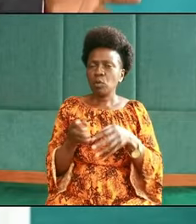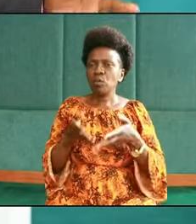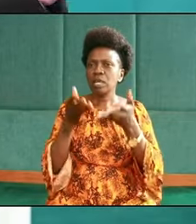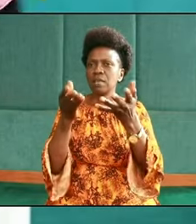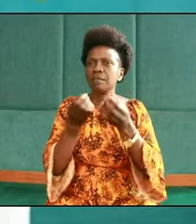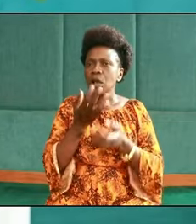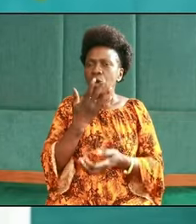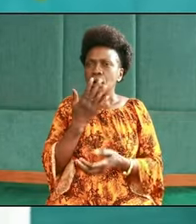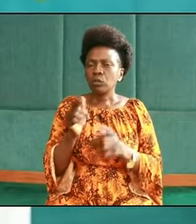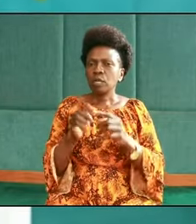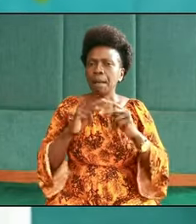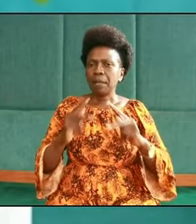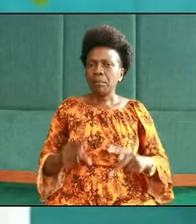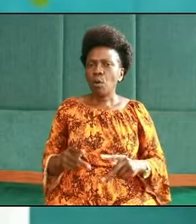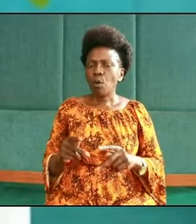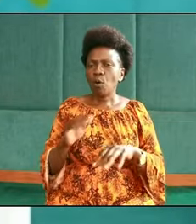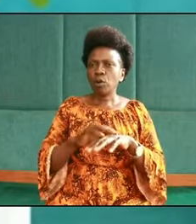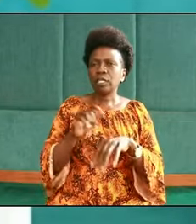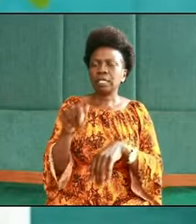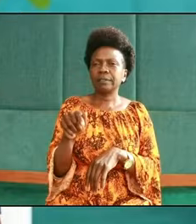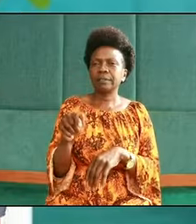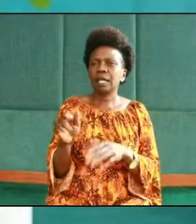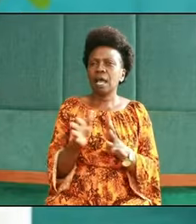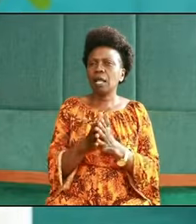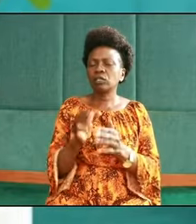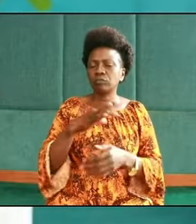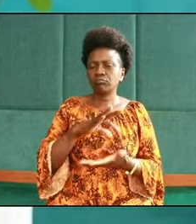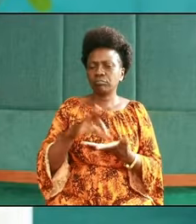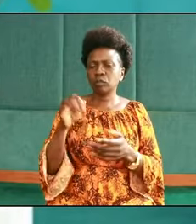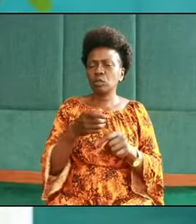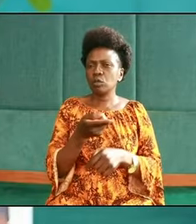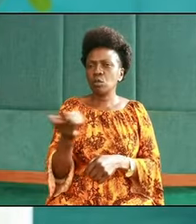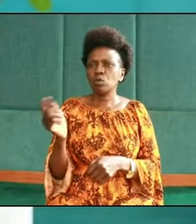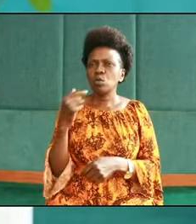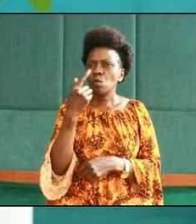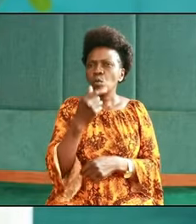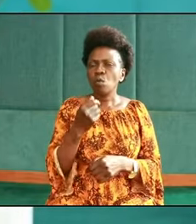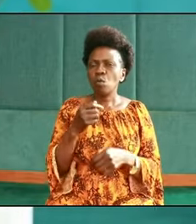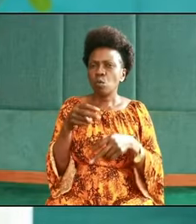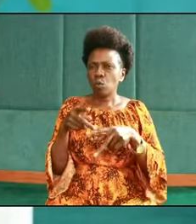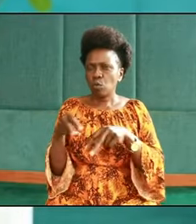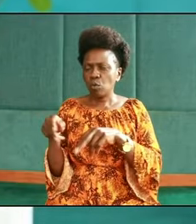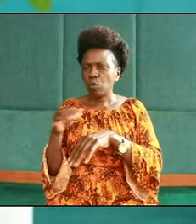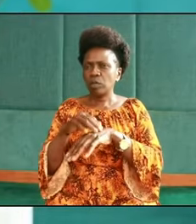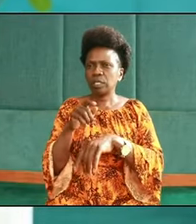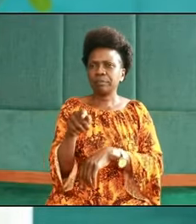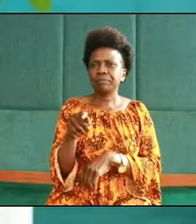gives breath to the people on it and spirit to those who walk on